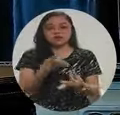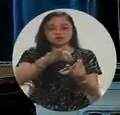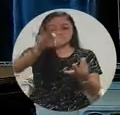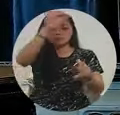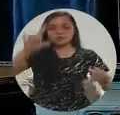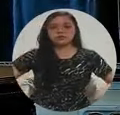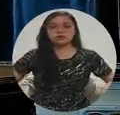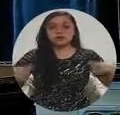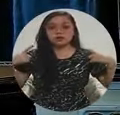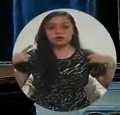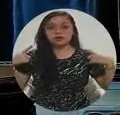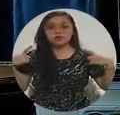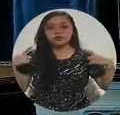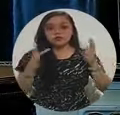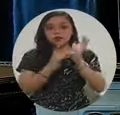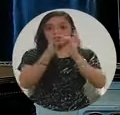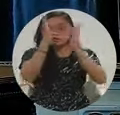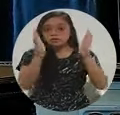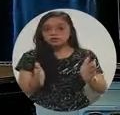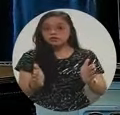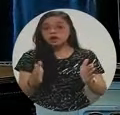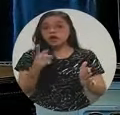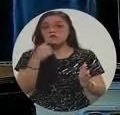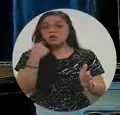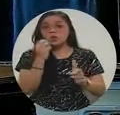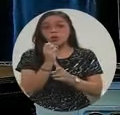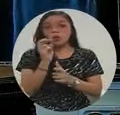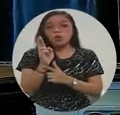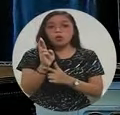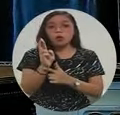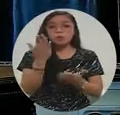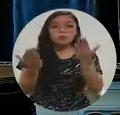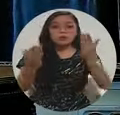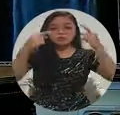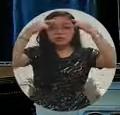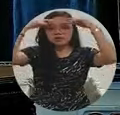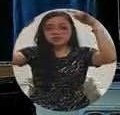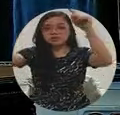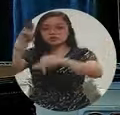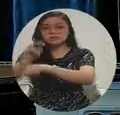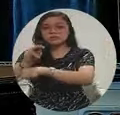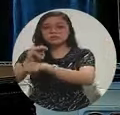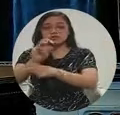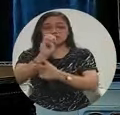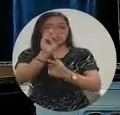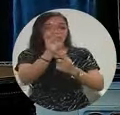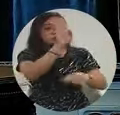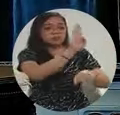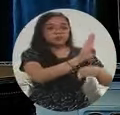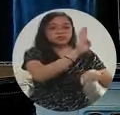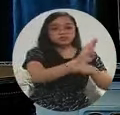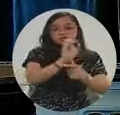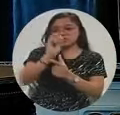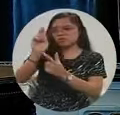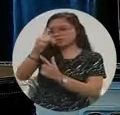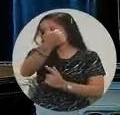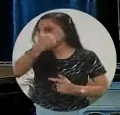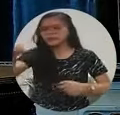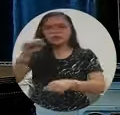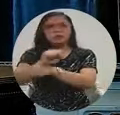spiritual life, in his growth as a believer, or even in a man's success in ministry or business or job